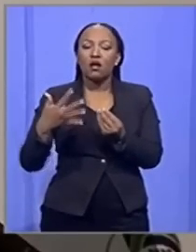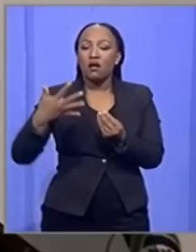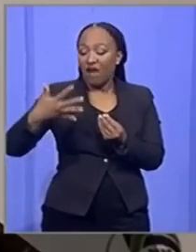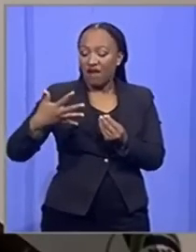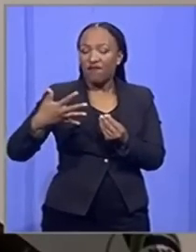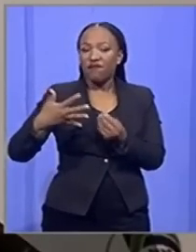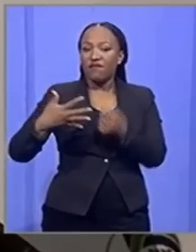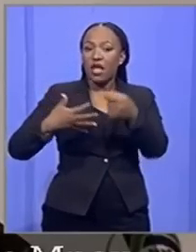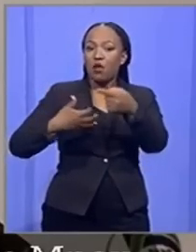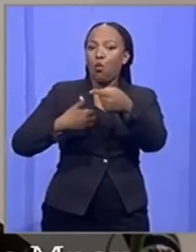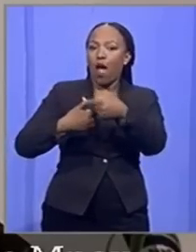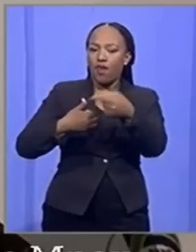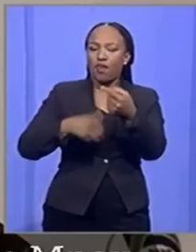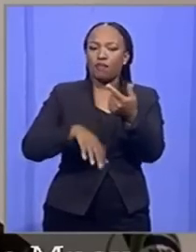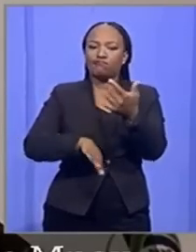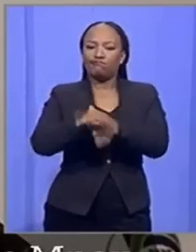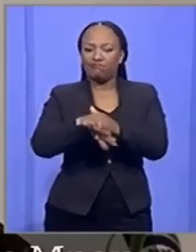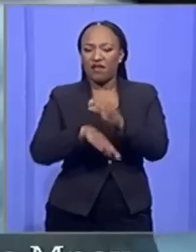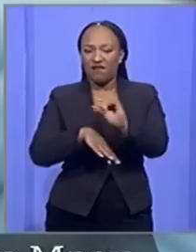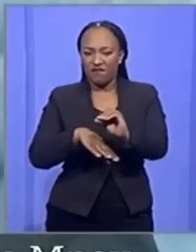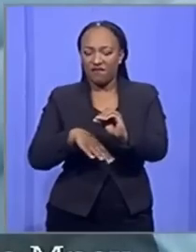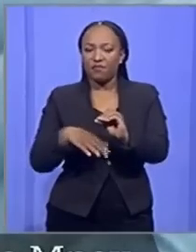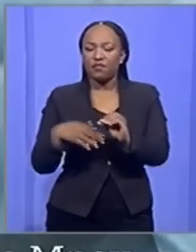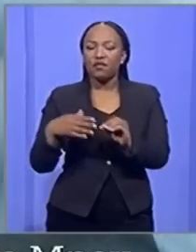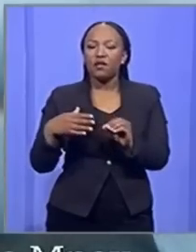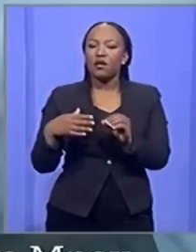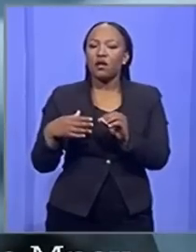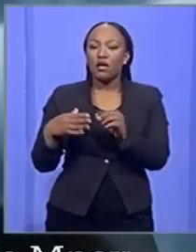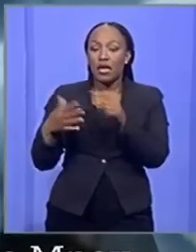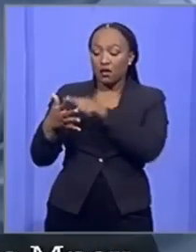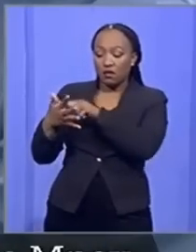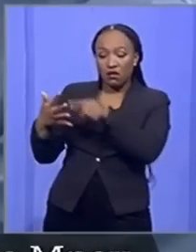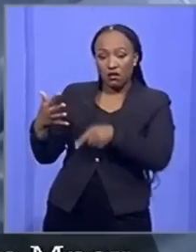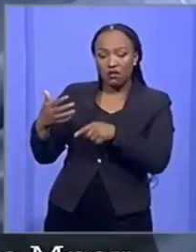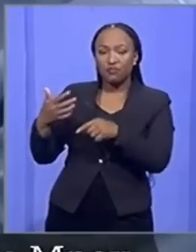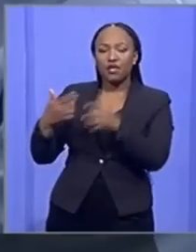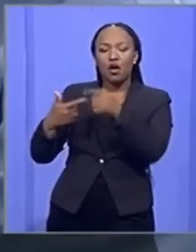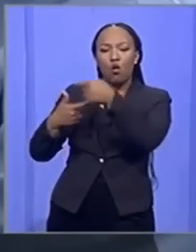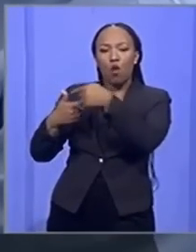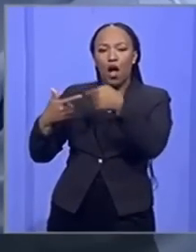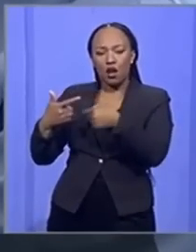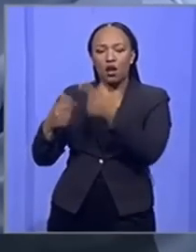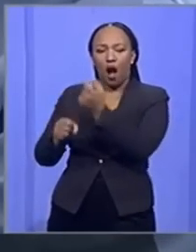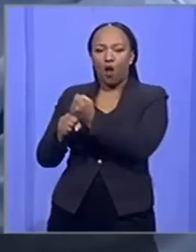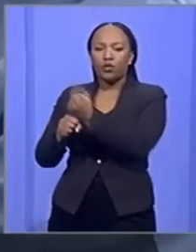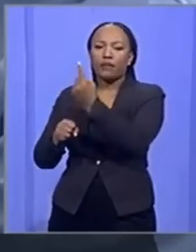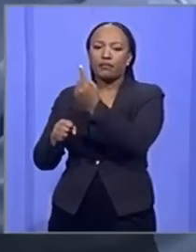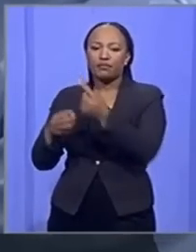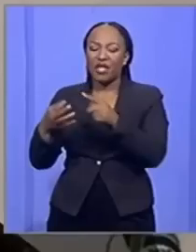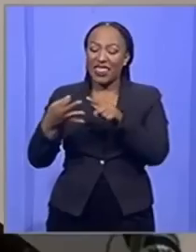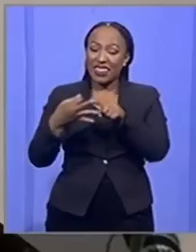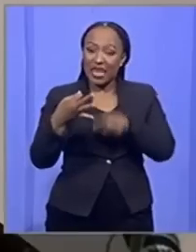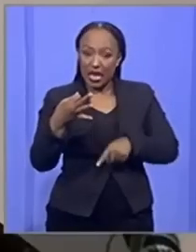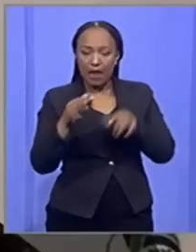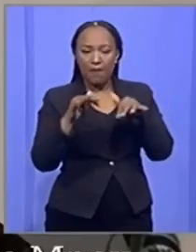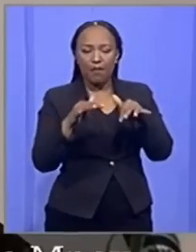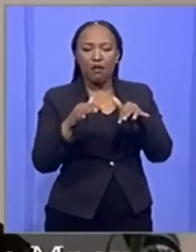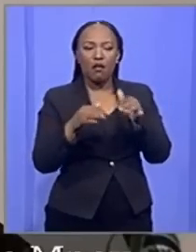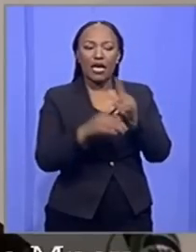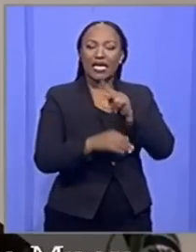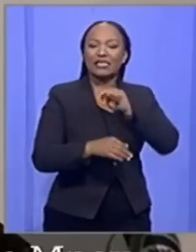have passed away. 2 of these cases were confirmed in Gauteng and 3 in KwaZulu-Natal.